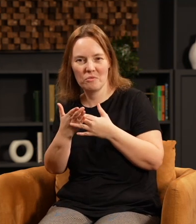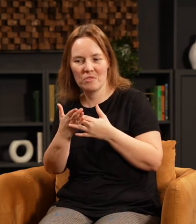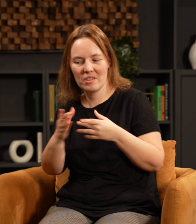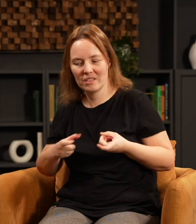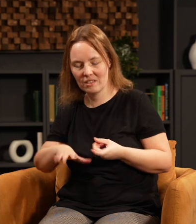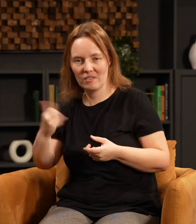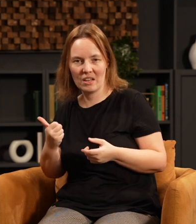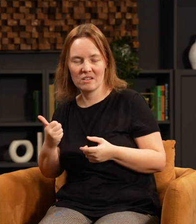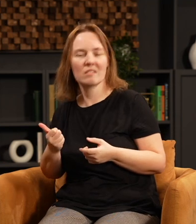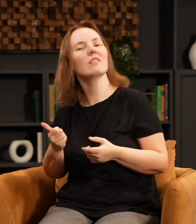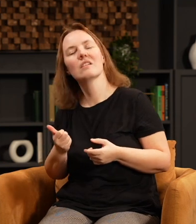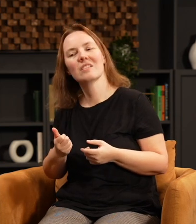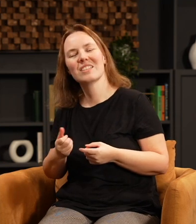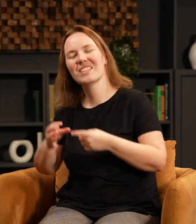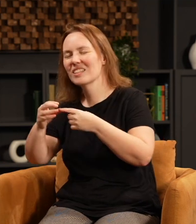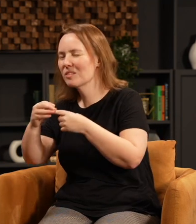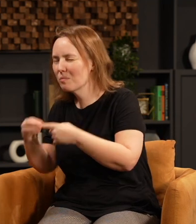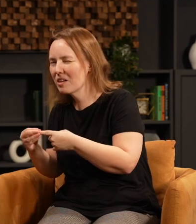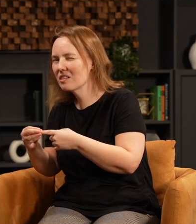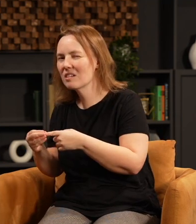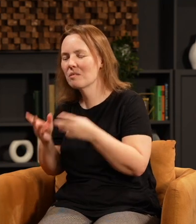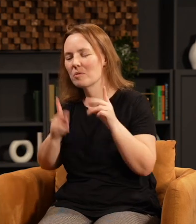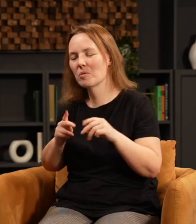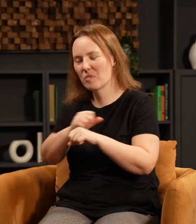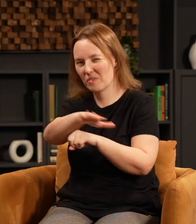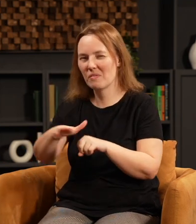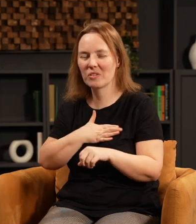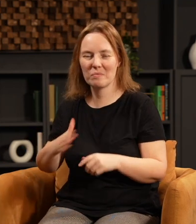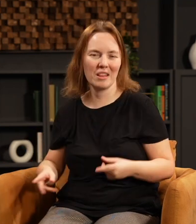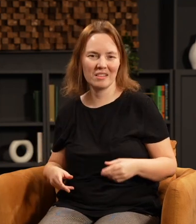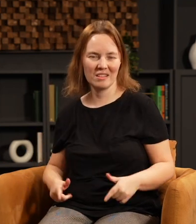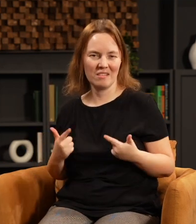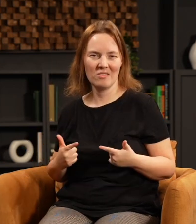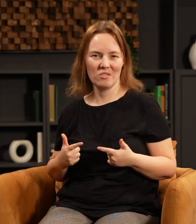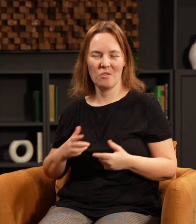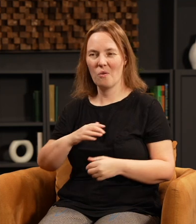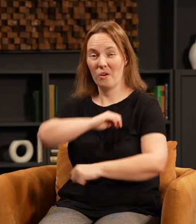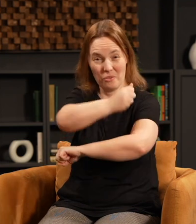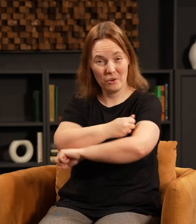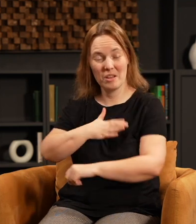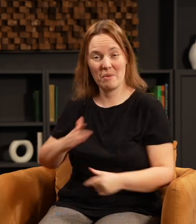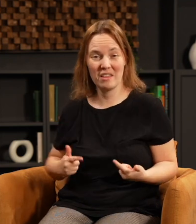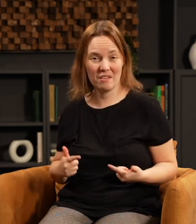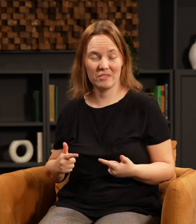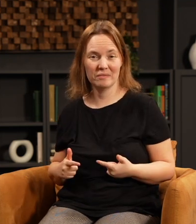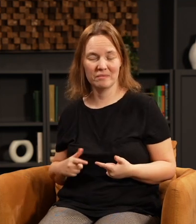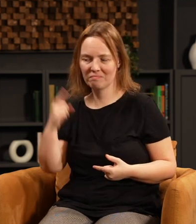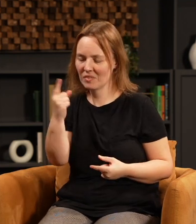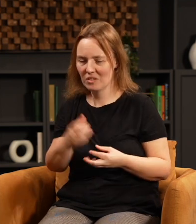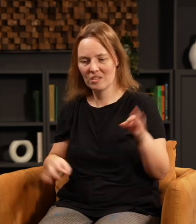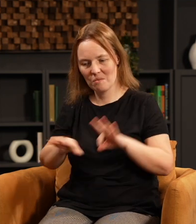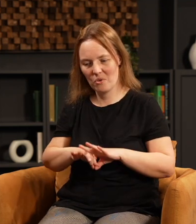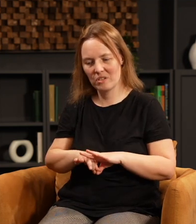another, especially people who have influence in my life or people who have authority in my life. One of the